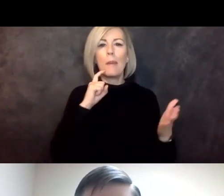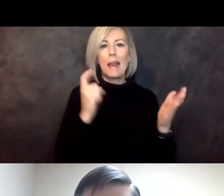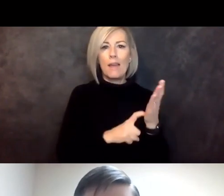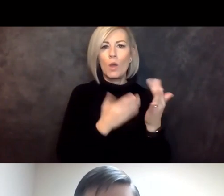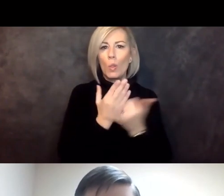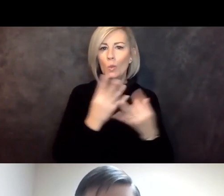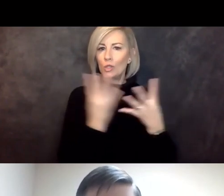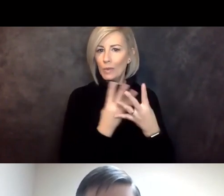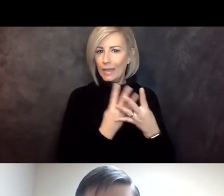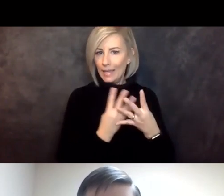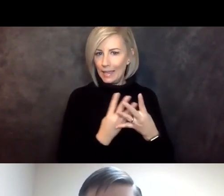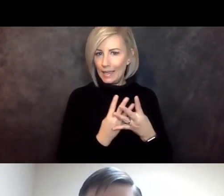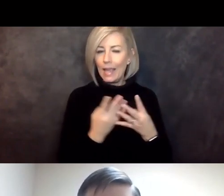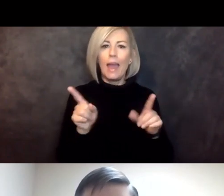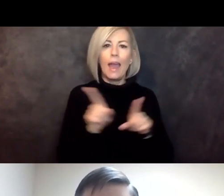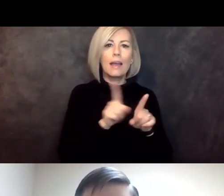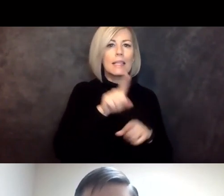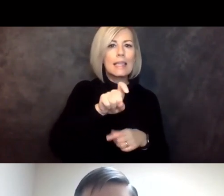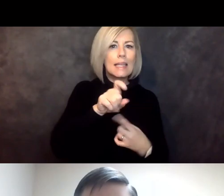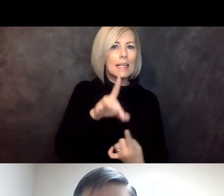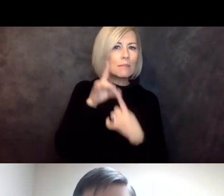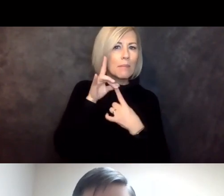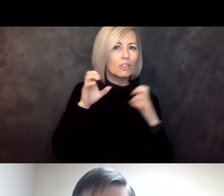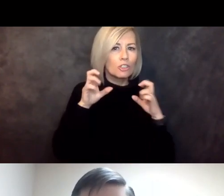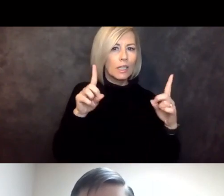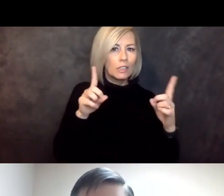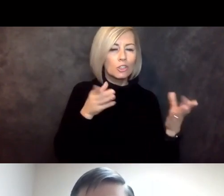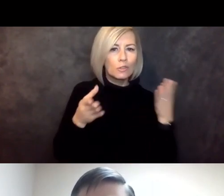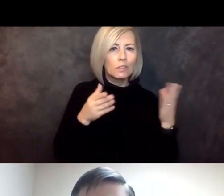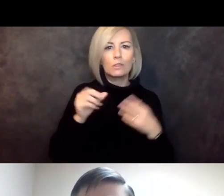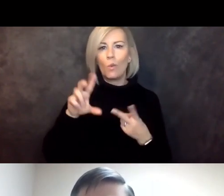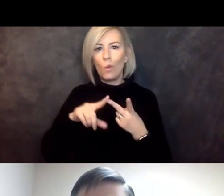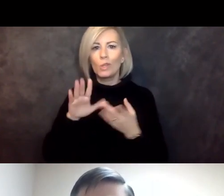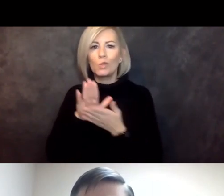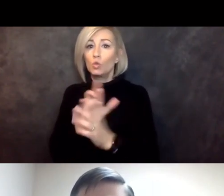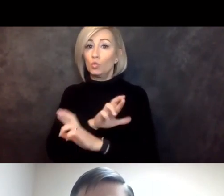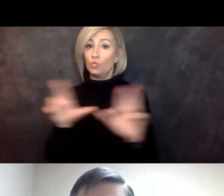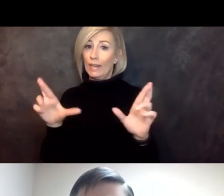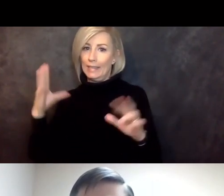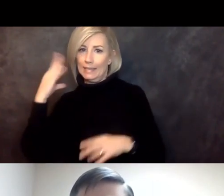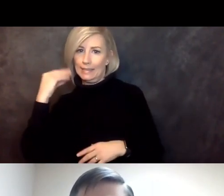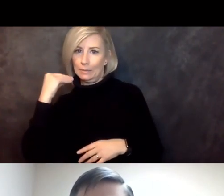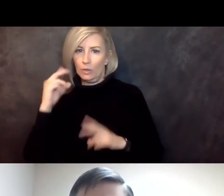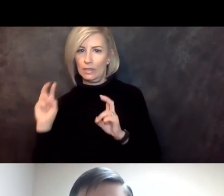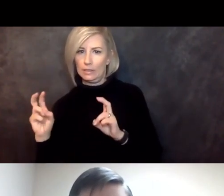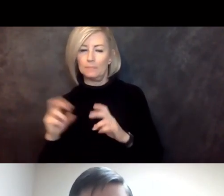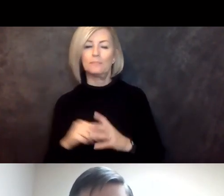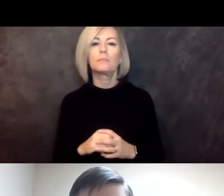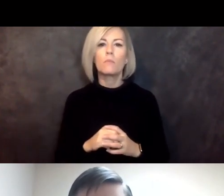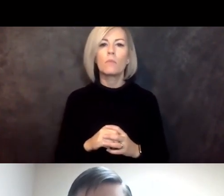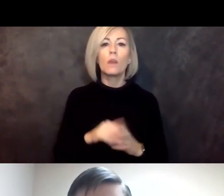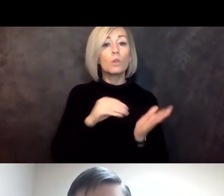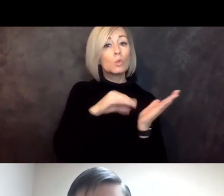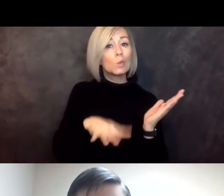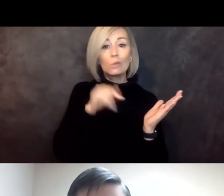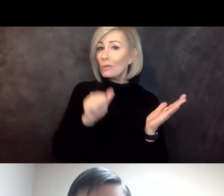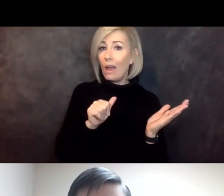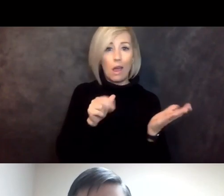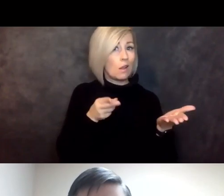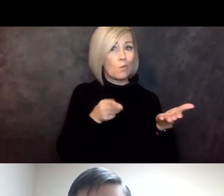process as needing either special education services or a school readiness experience. And students who are not enrolled